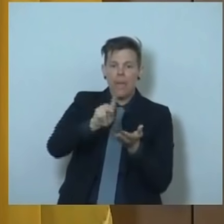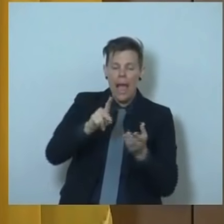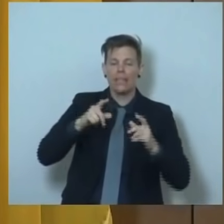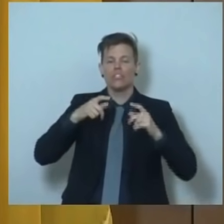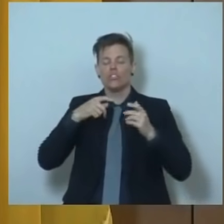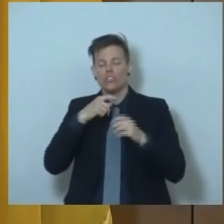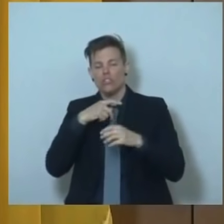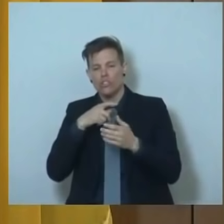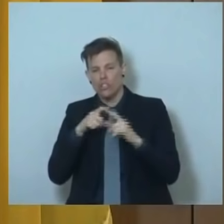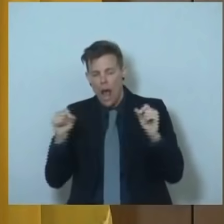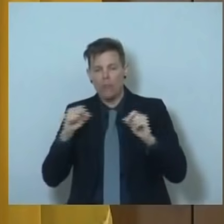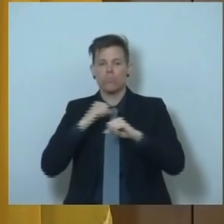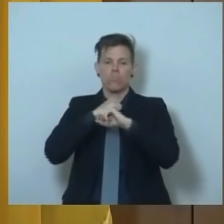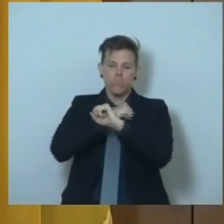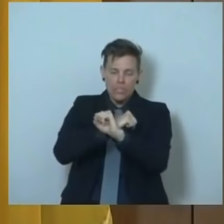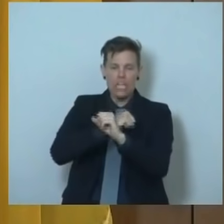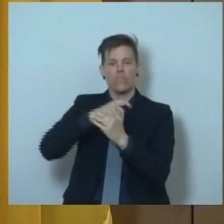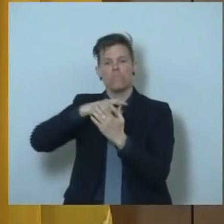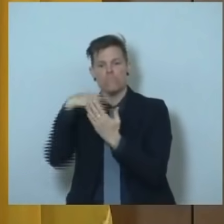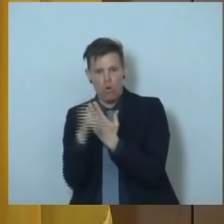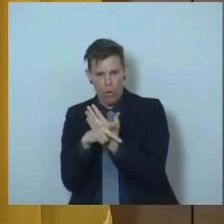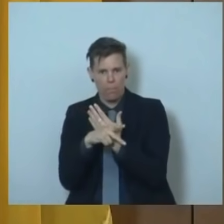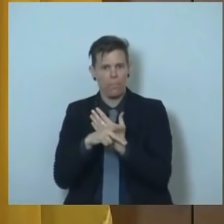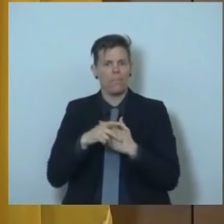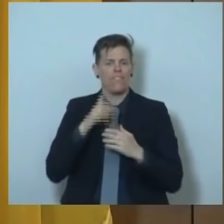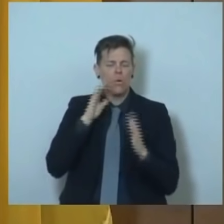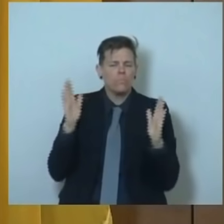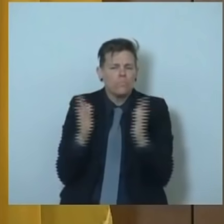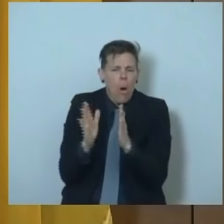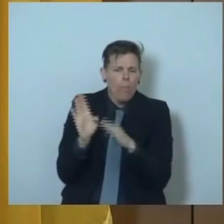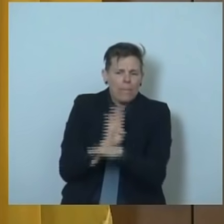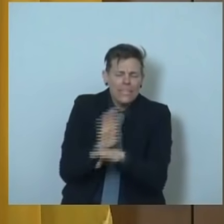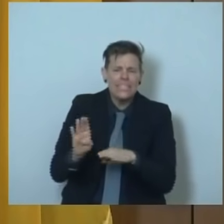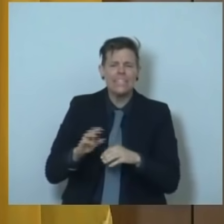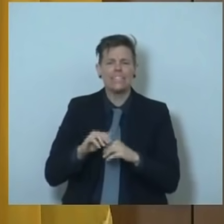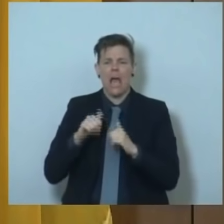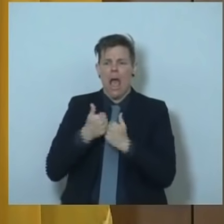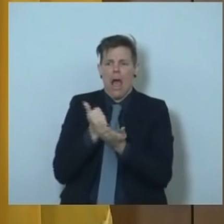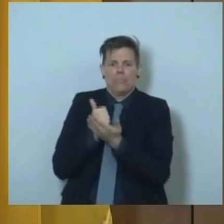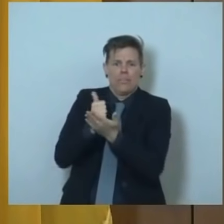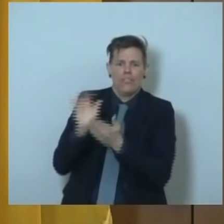that gives a lift to small businesses and gets their employees back to